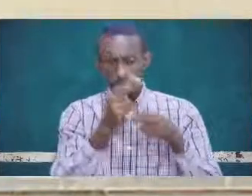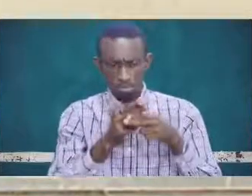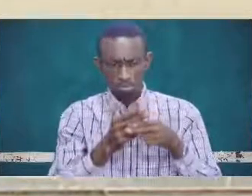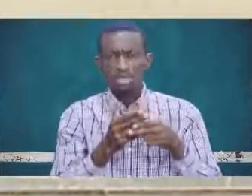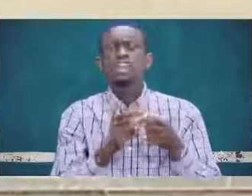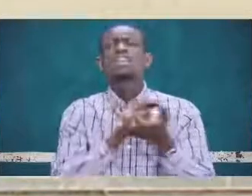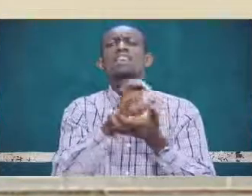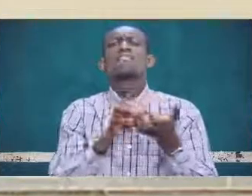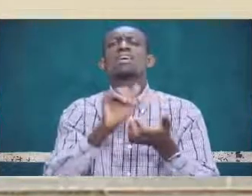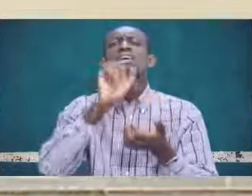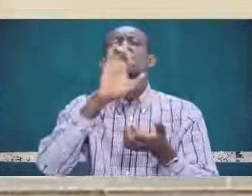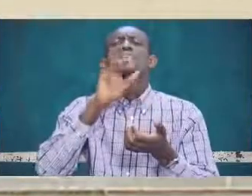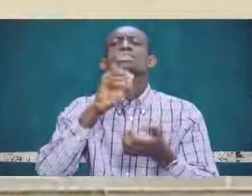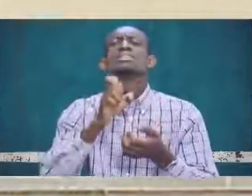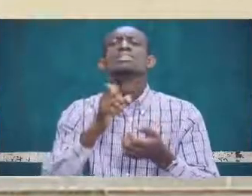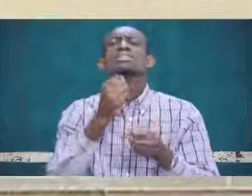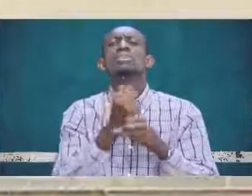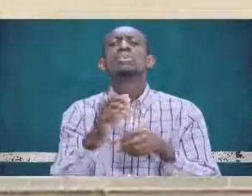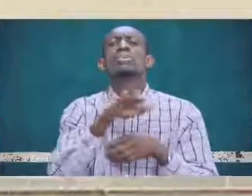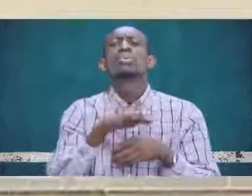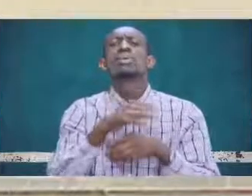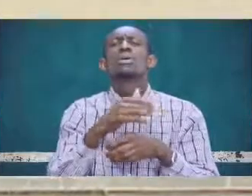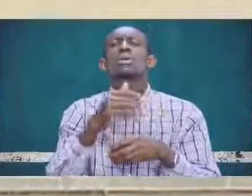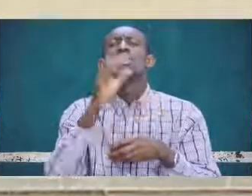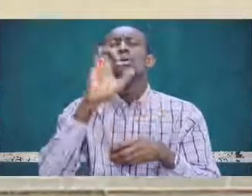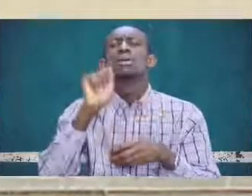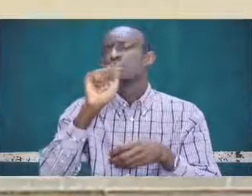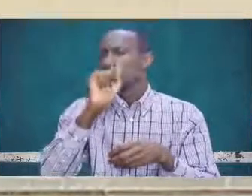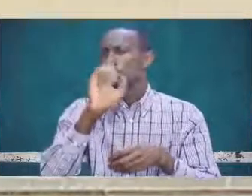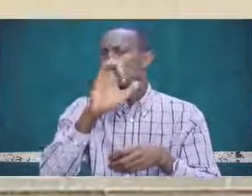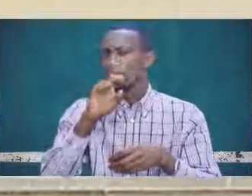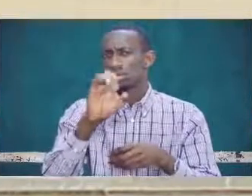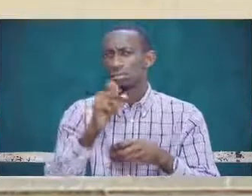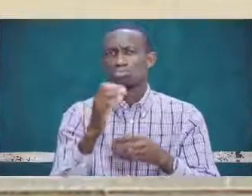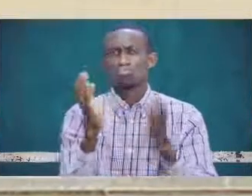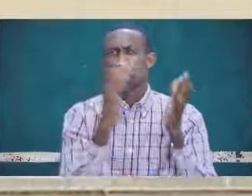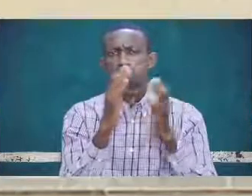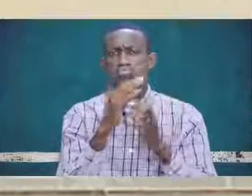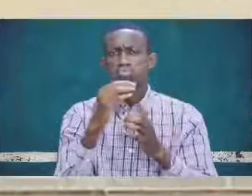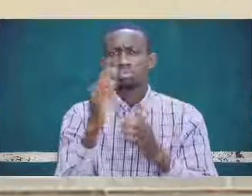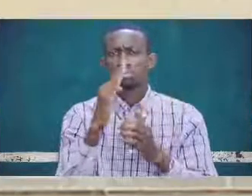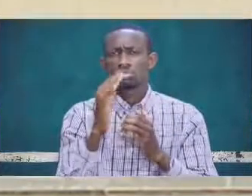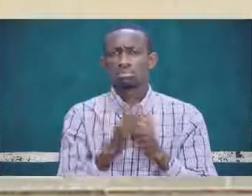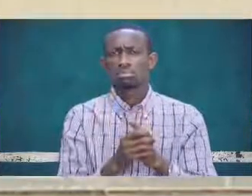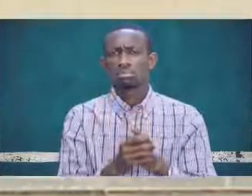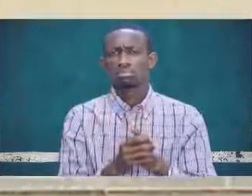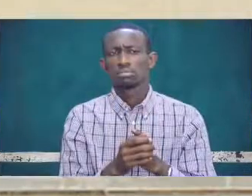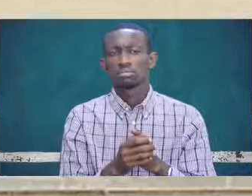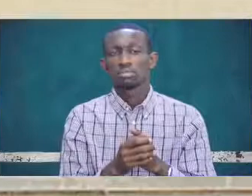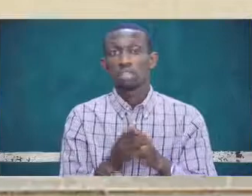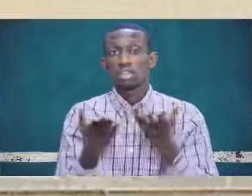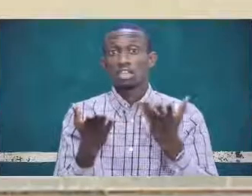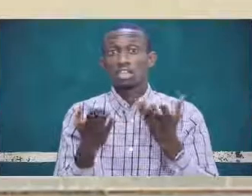it works in an environment which is acidic, it means it must be in an environment which is ranging from 1 to 2. If I say the